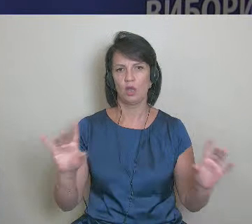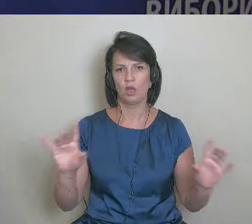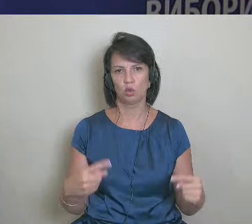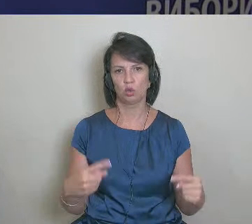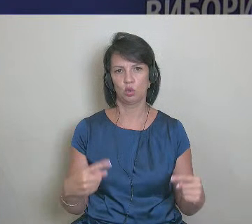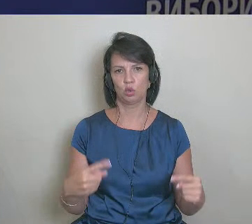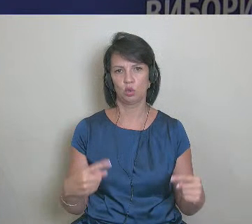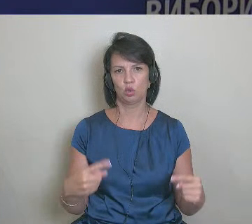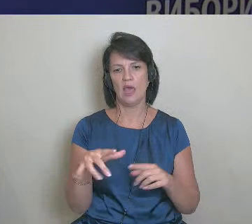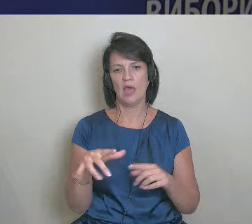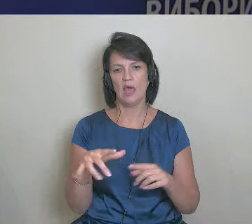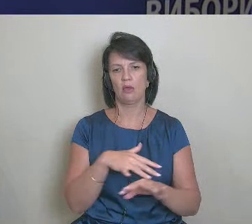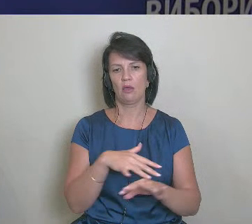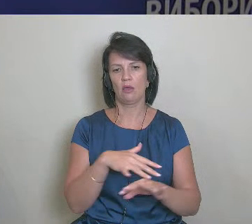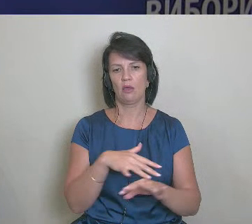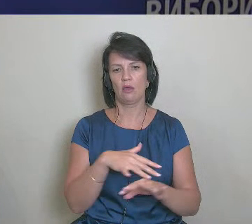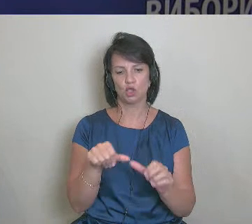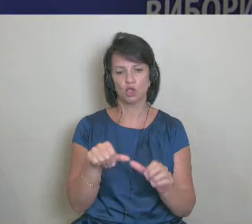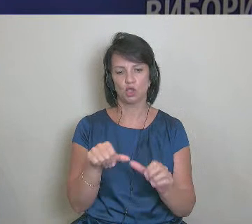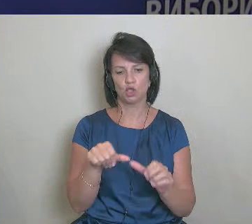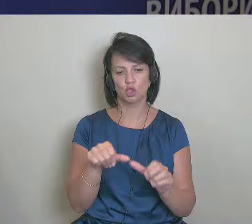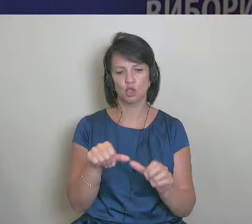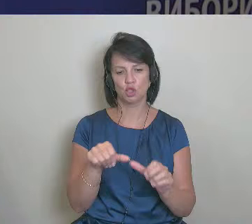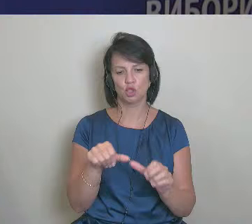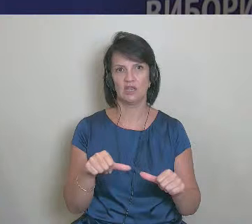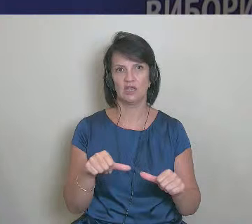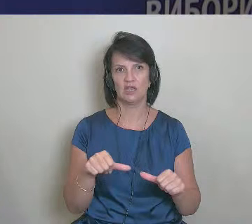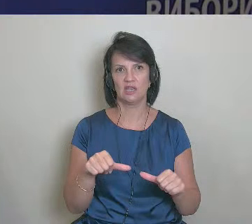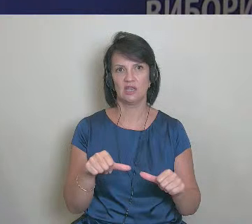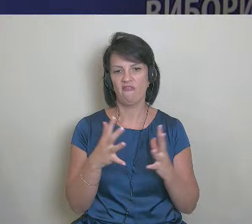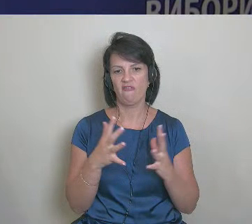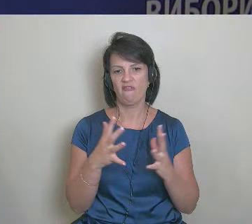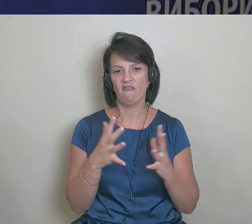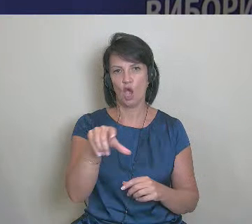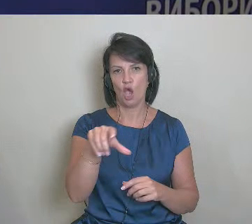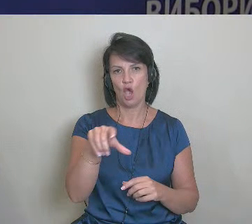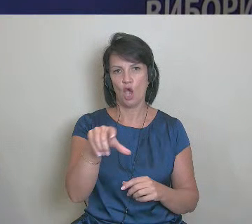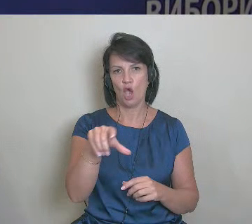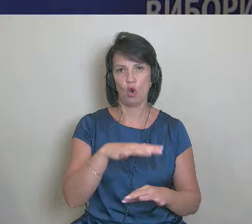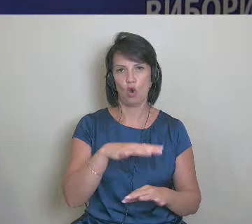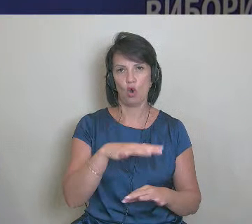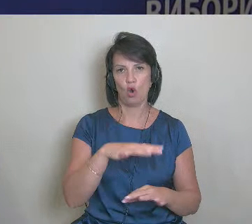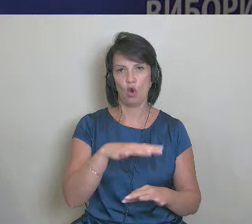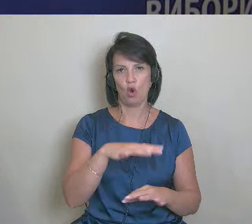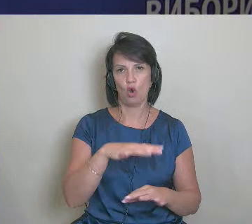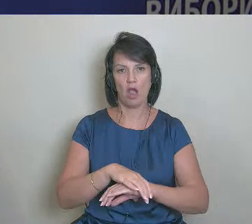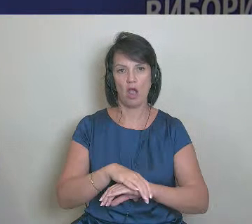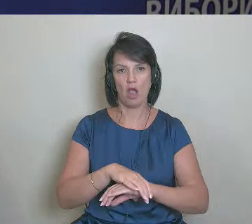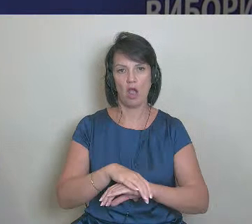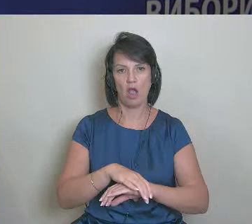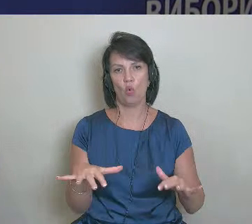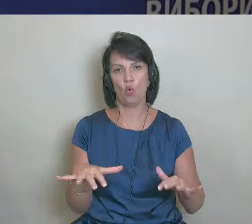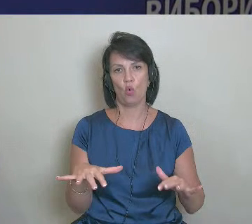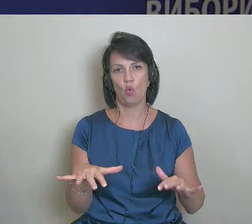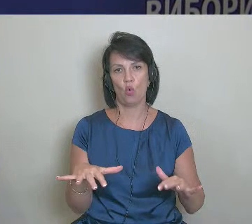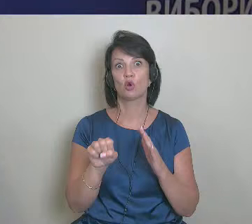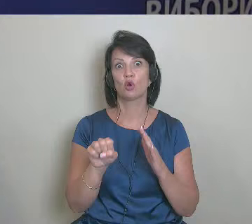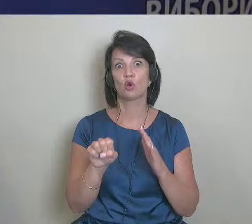insist on setting up TCs within these small communities that